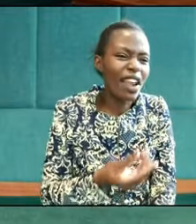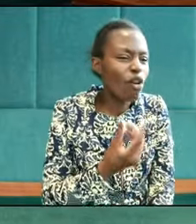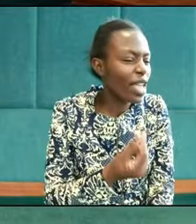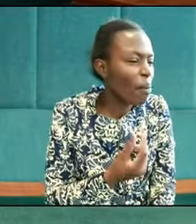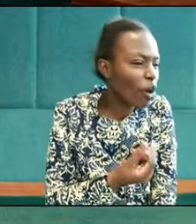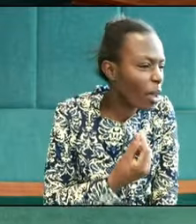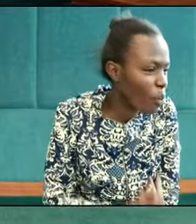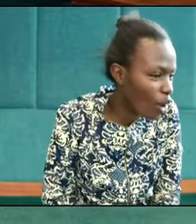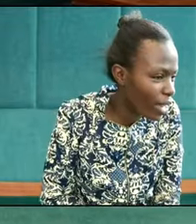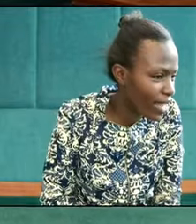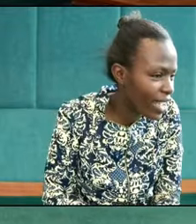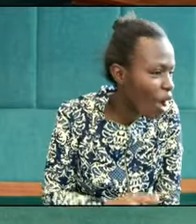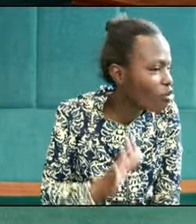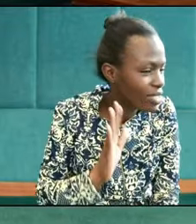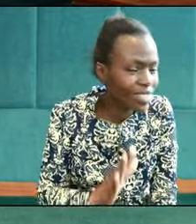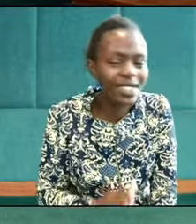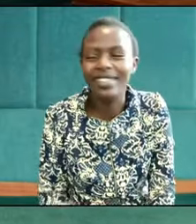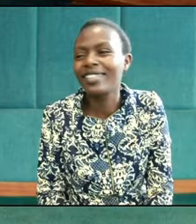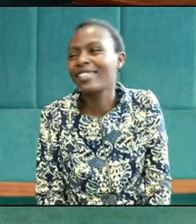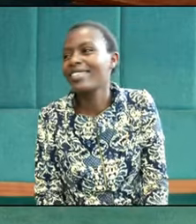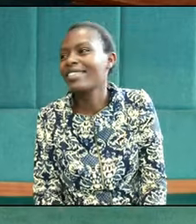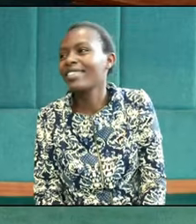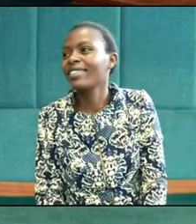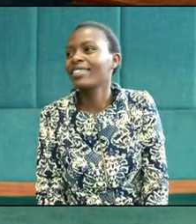Okay, now we are back in Egypt.